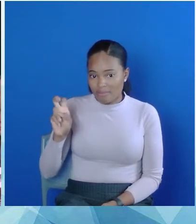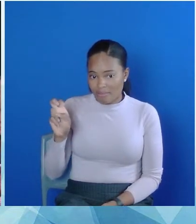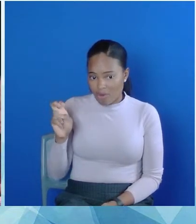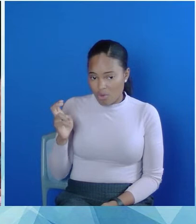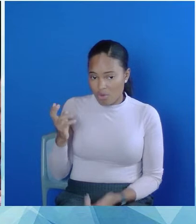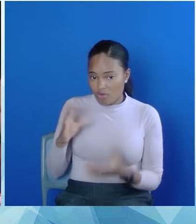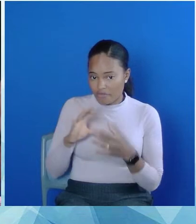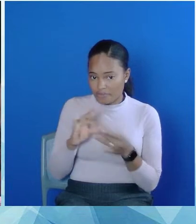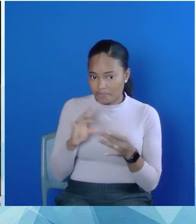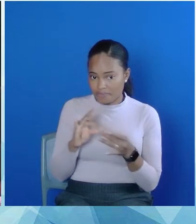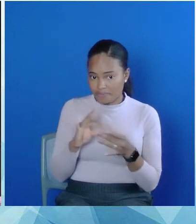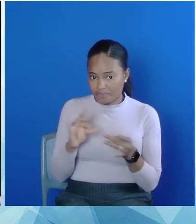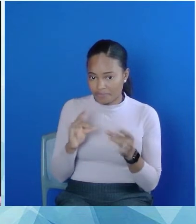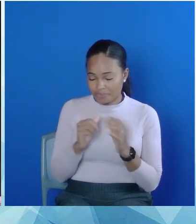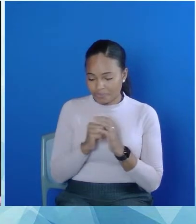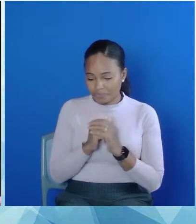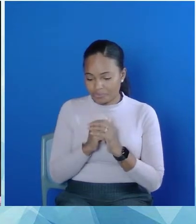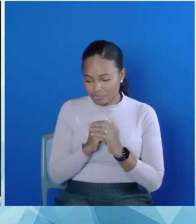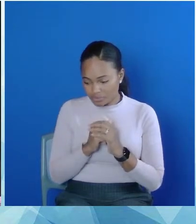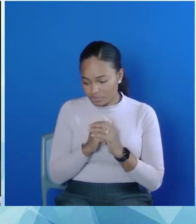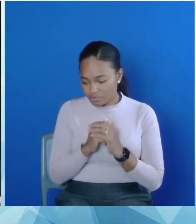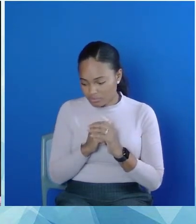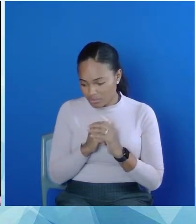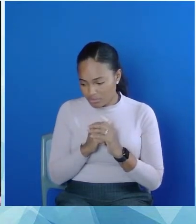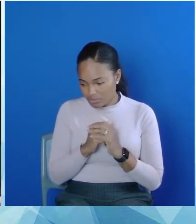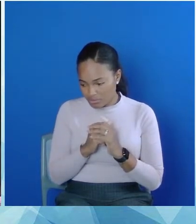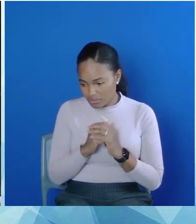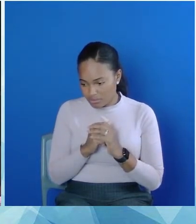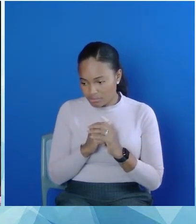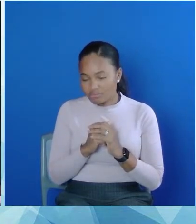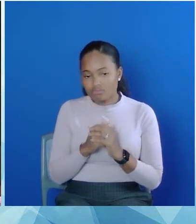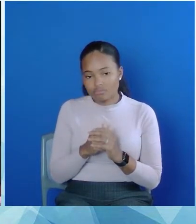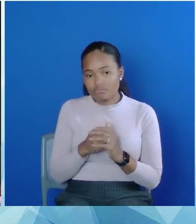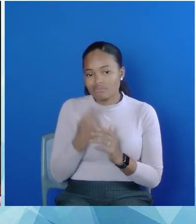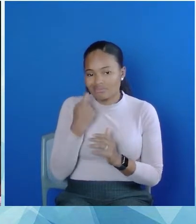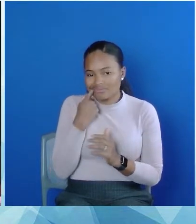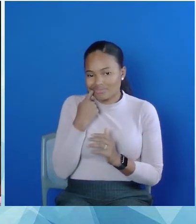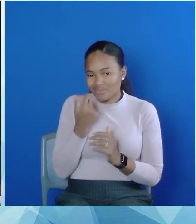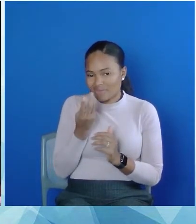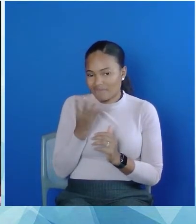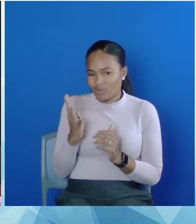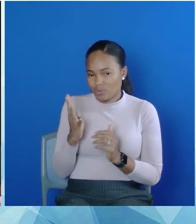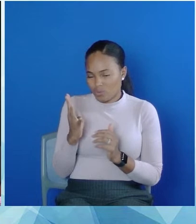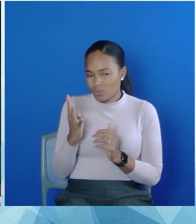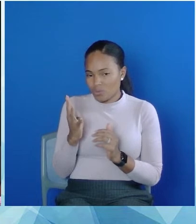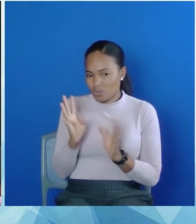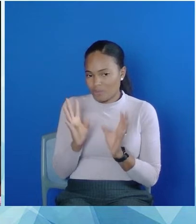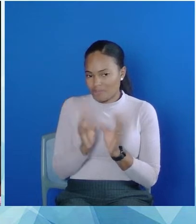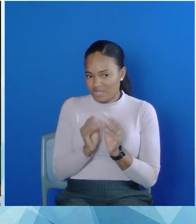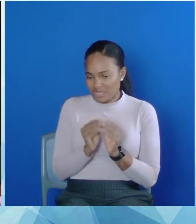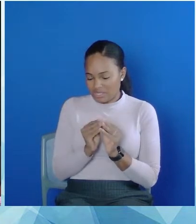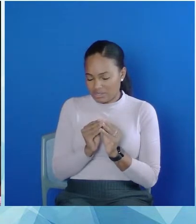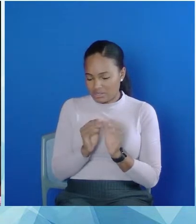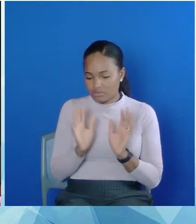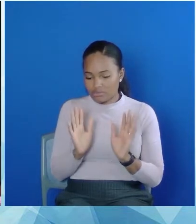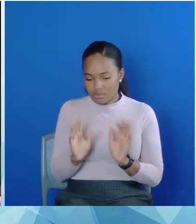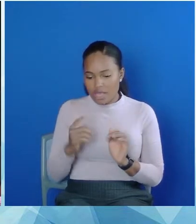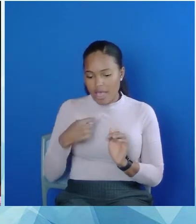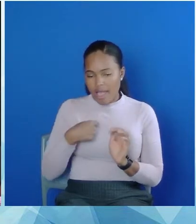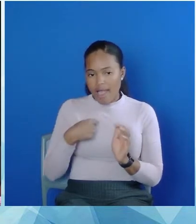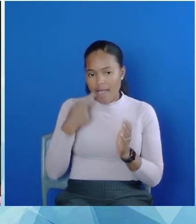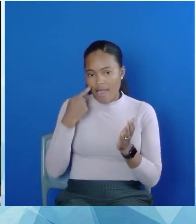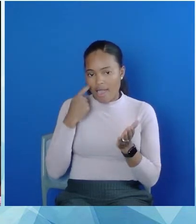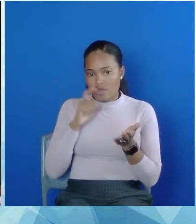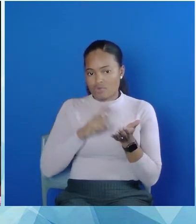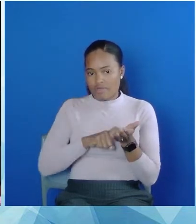From the last few meetings, I have recognized that the